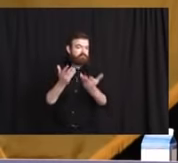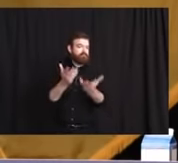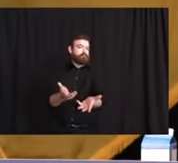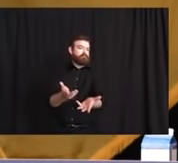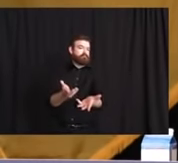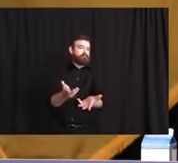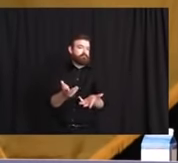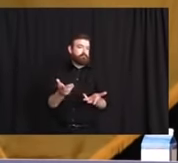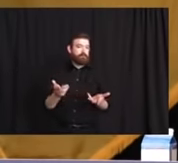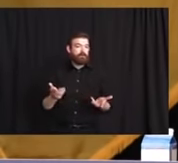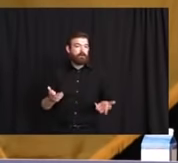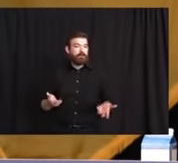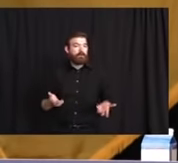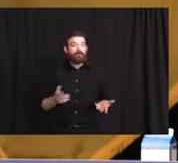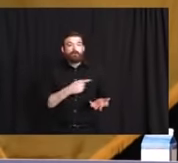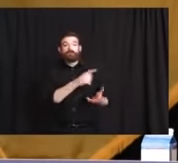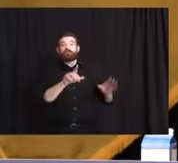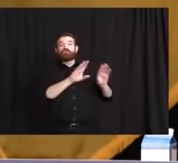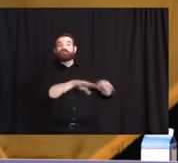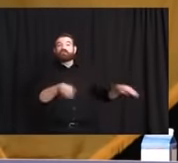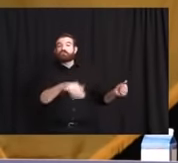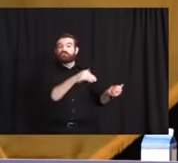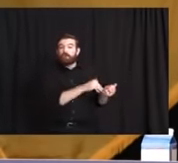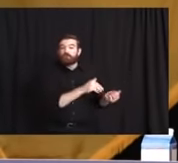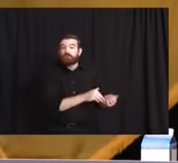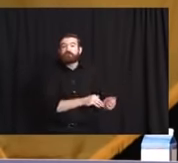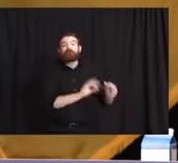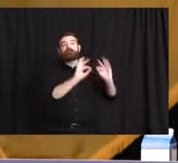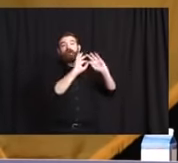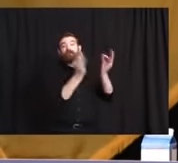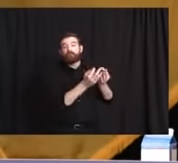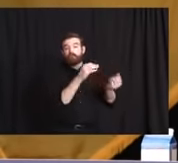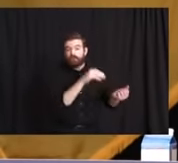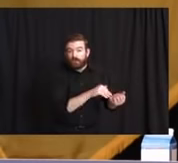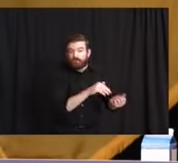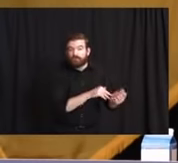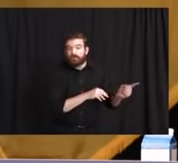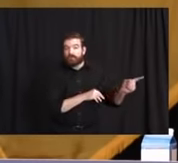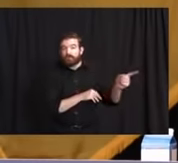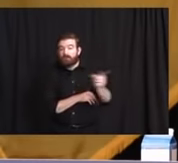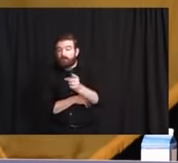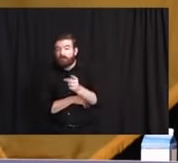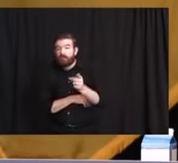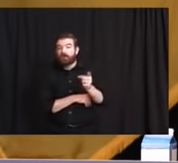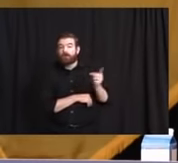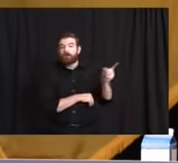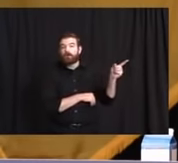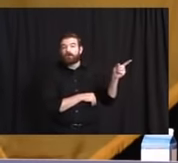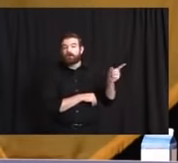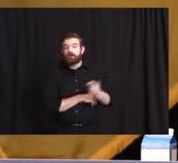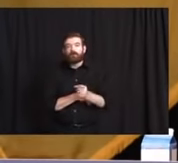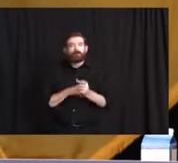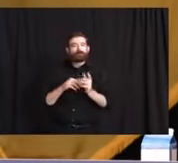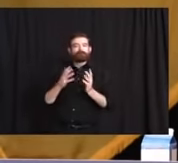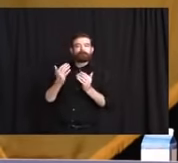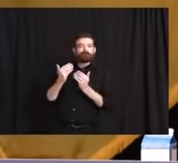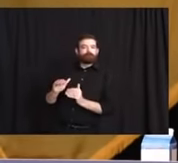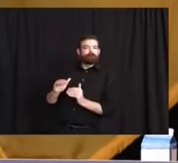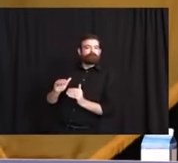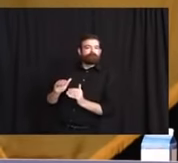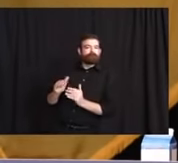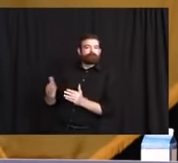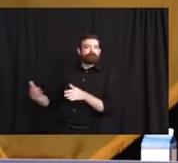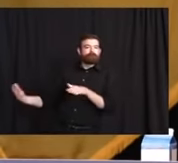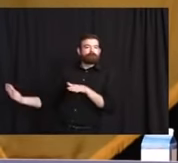or family practice can provide only limited well child visits, healthcare providers are encouraged to prioritize